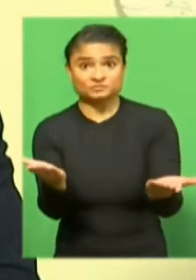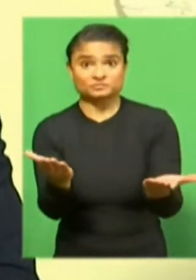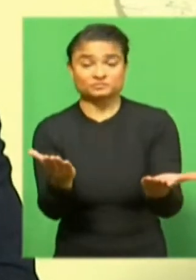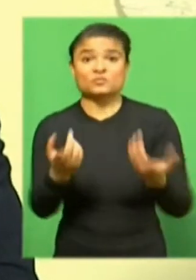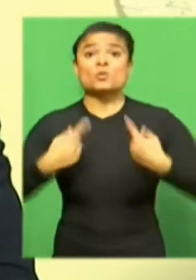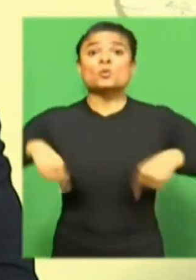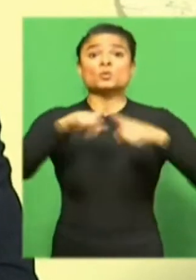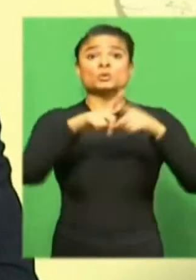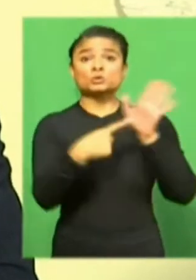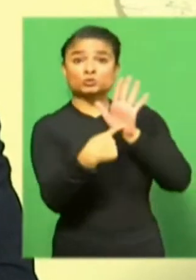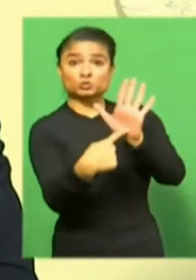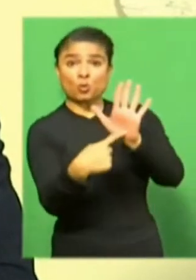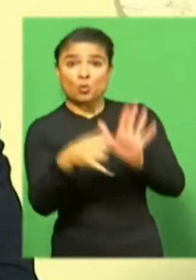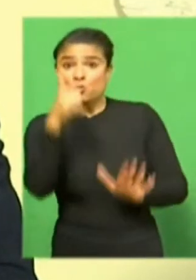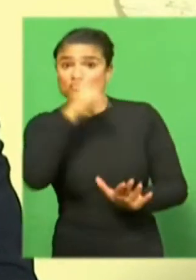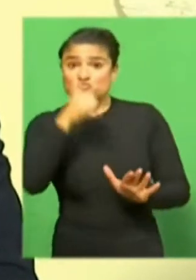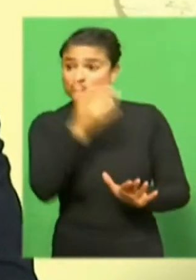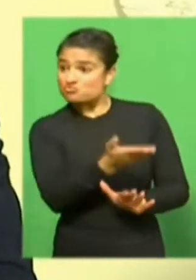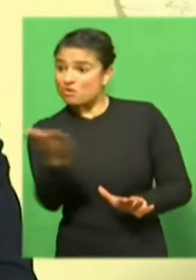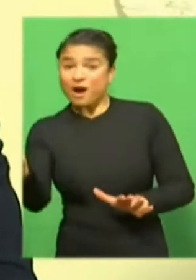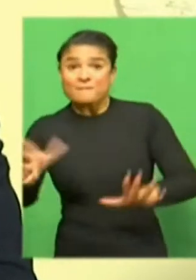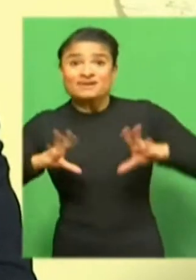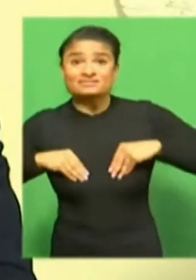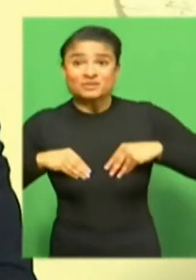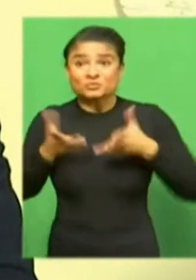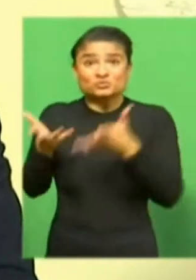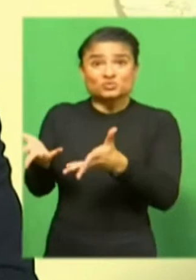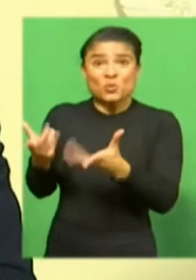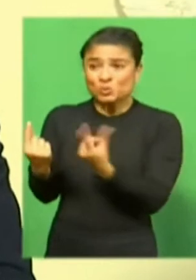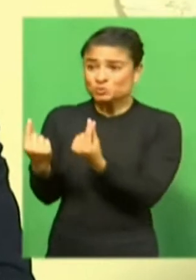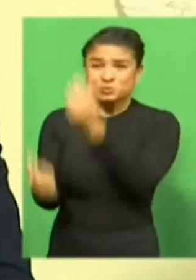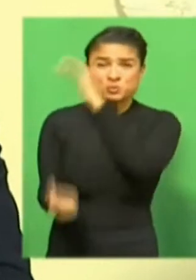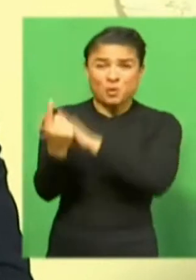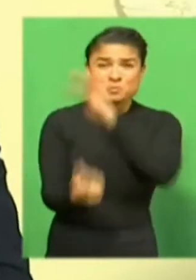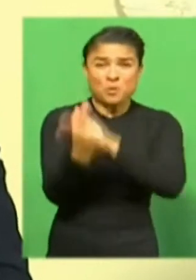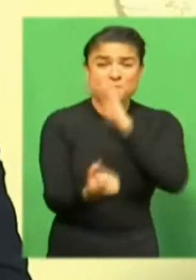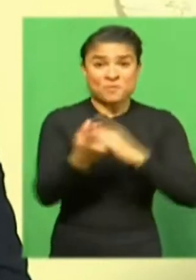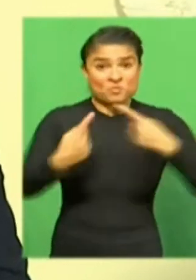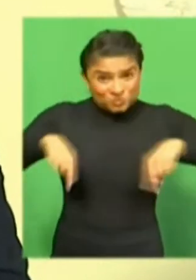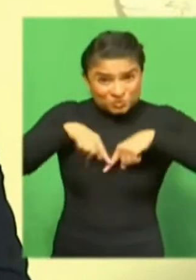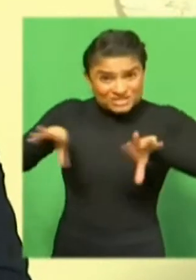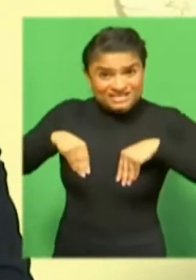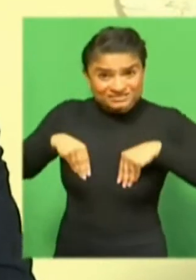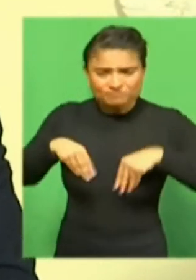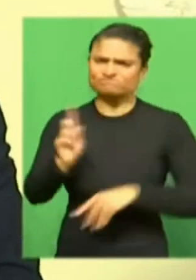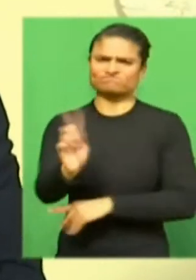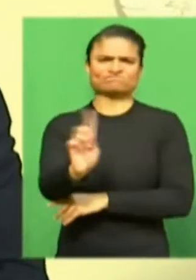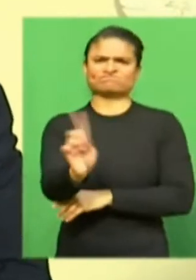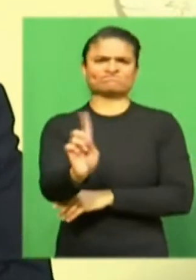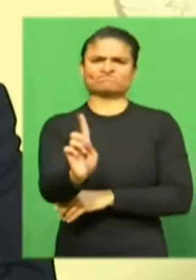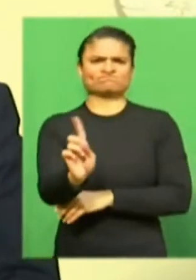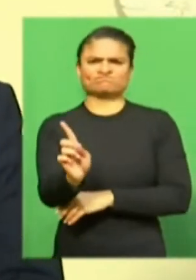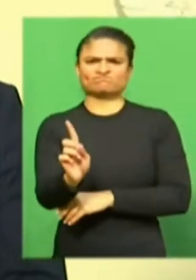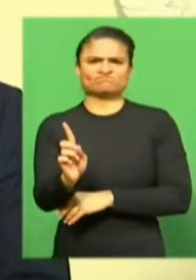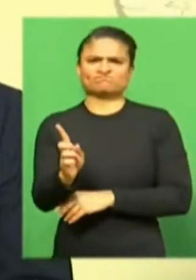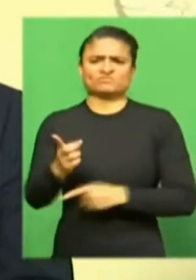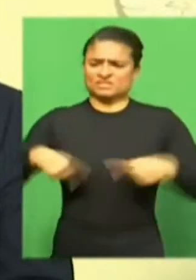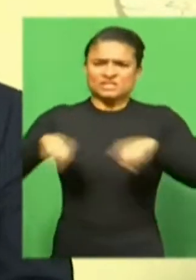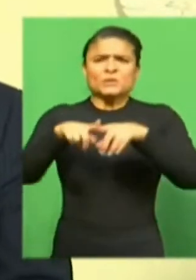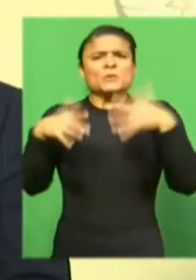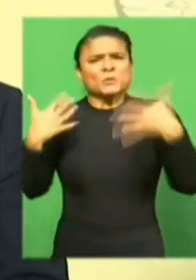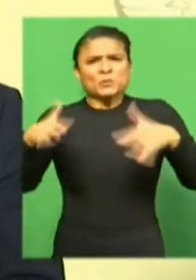criminality, and that we will stand up to anyone who seeks to destabilize our